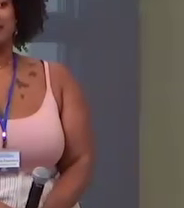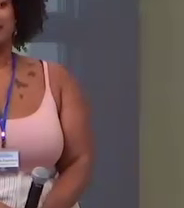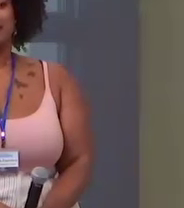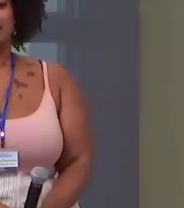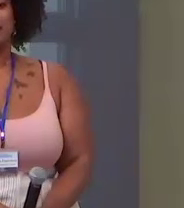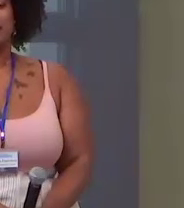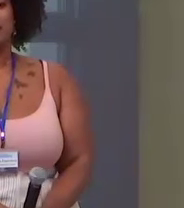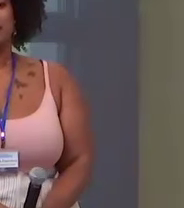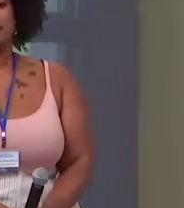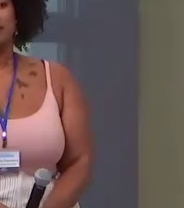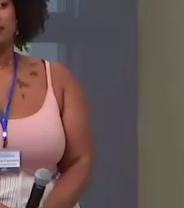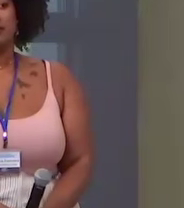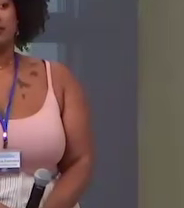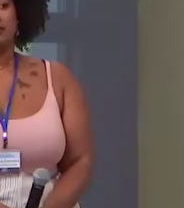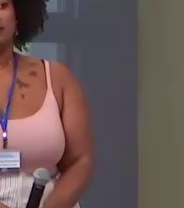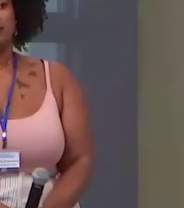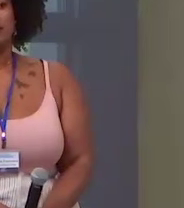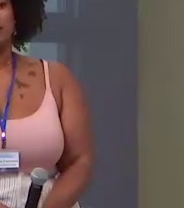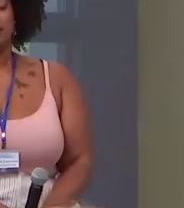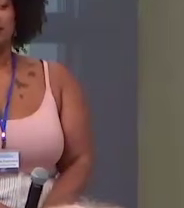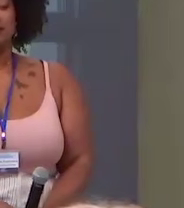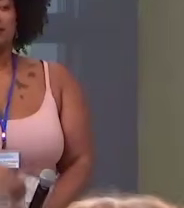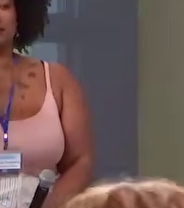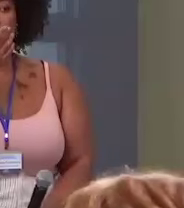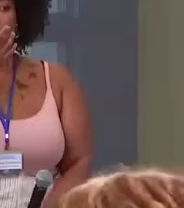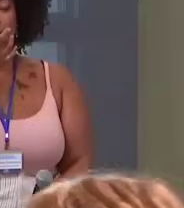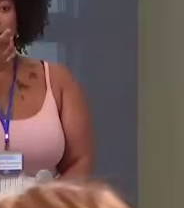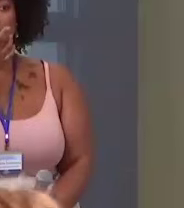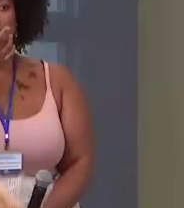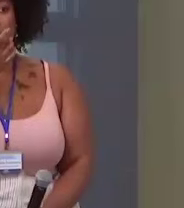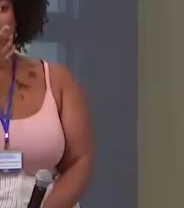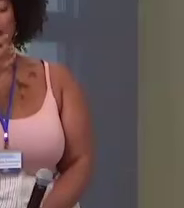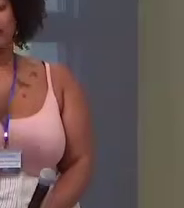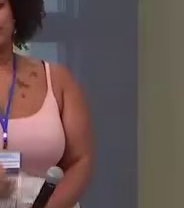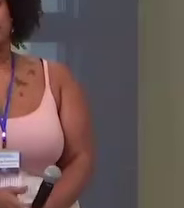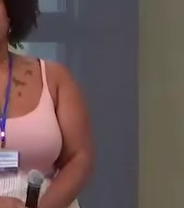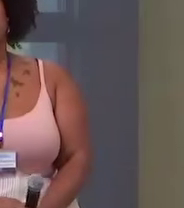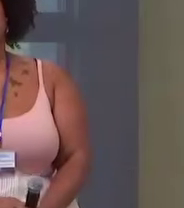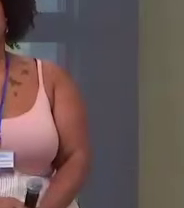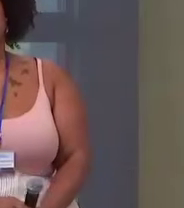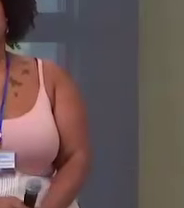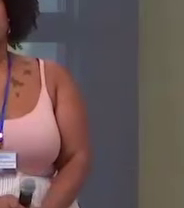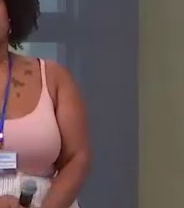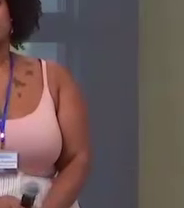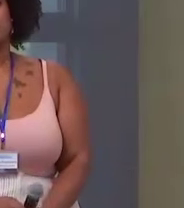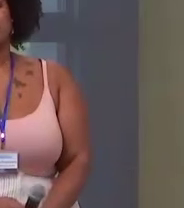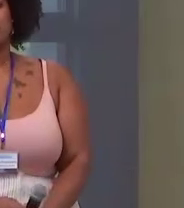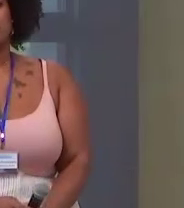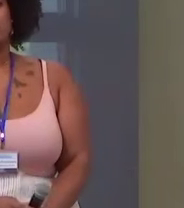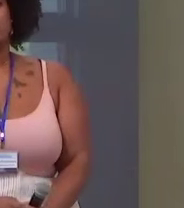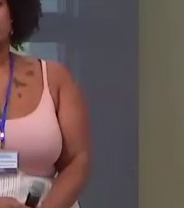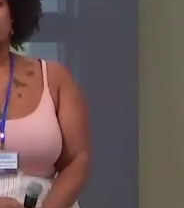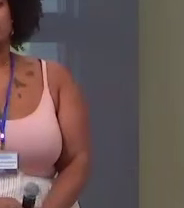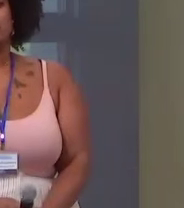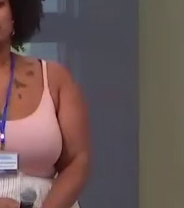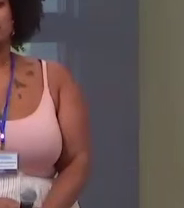it just became, it was just, I couldn't do it anymore because of my health. And